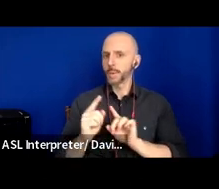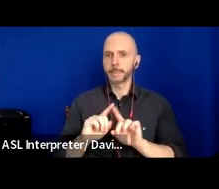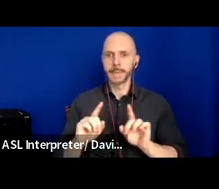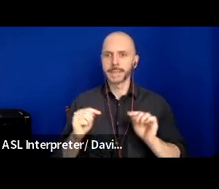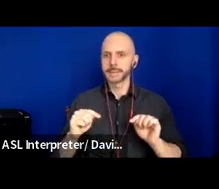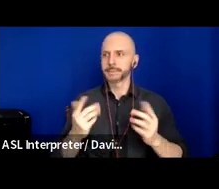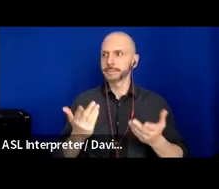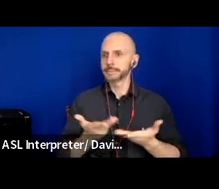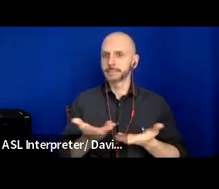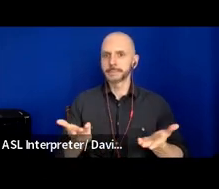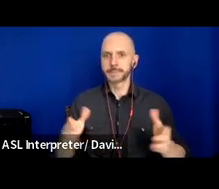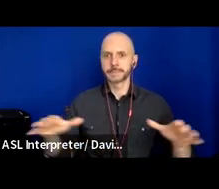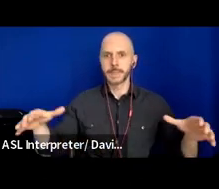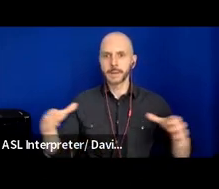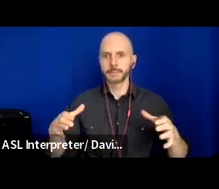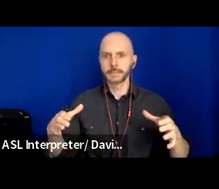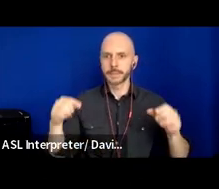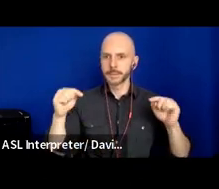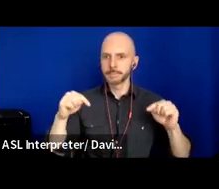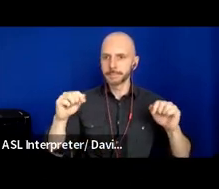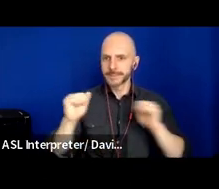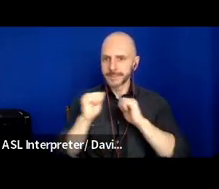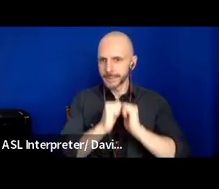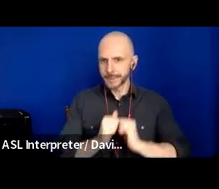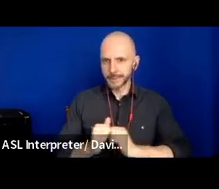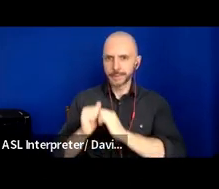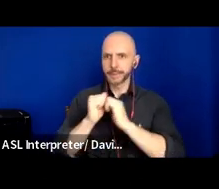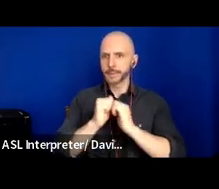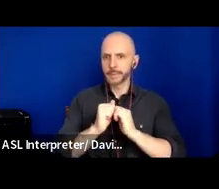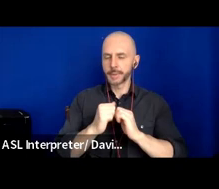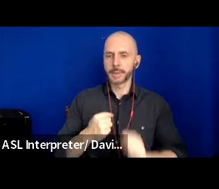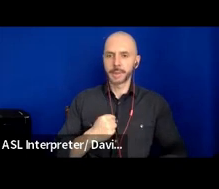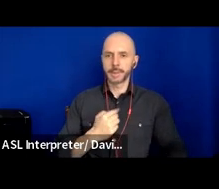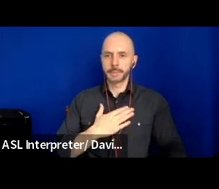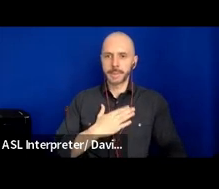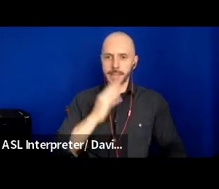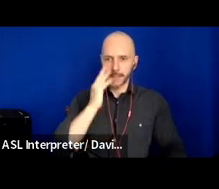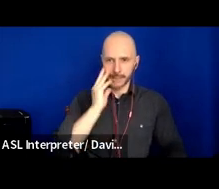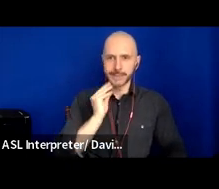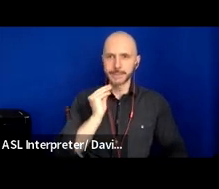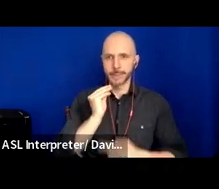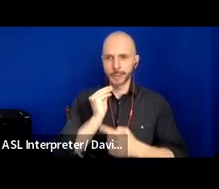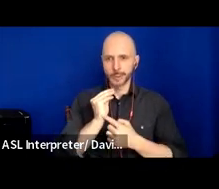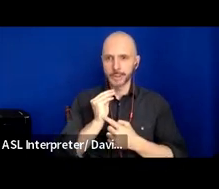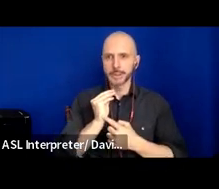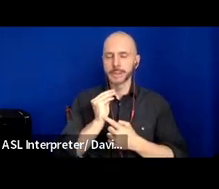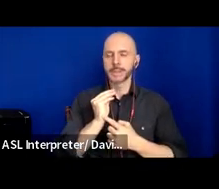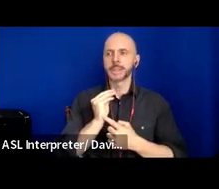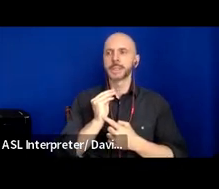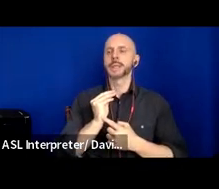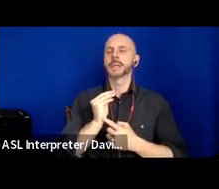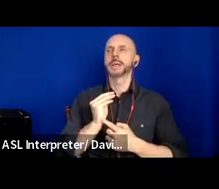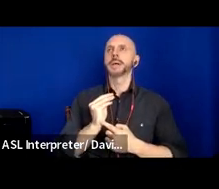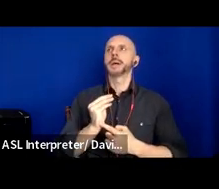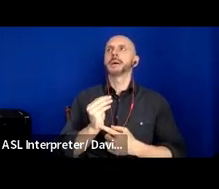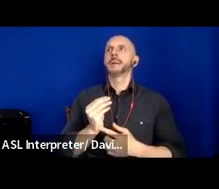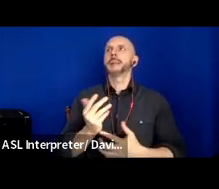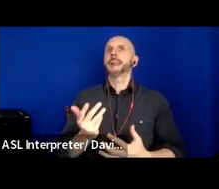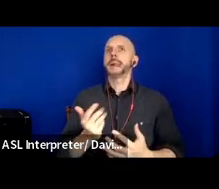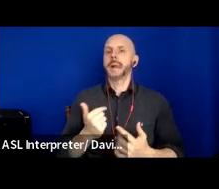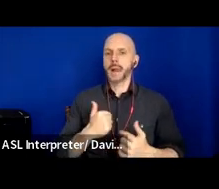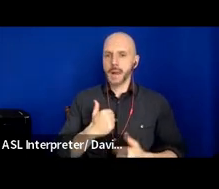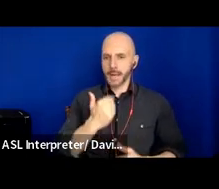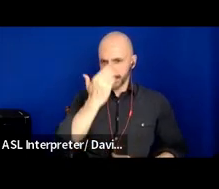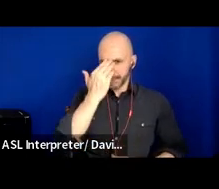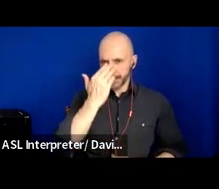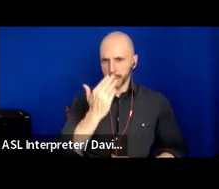And who else is in the environment? Because I know, for example, sometimes I'm in an experience and I'm struggling. And so I know having colleagues, other colleagues to